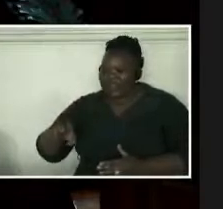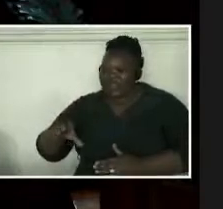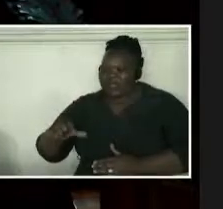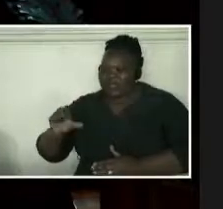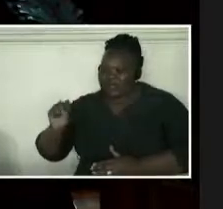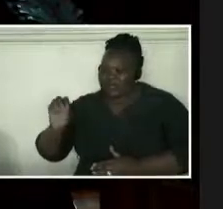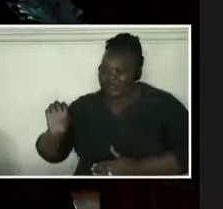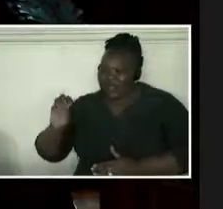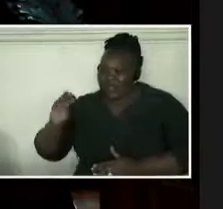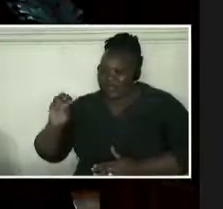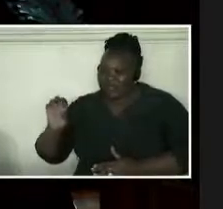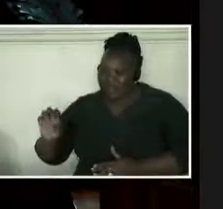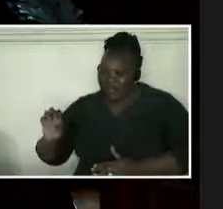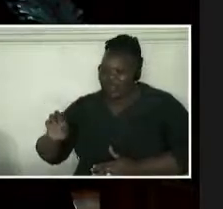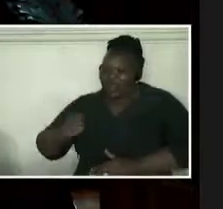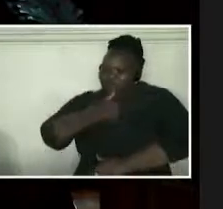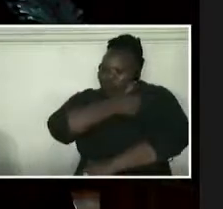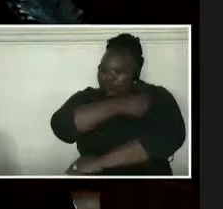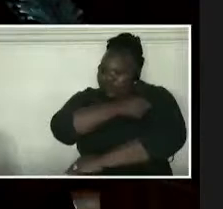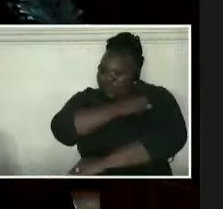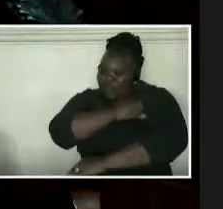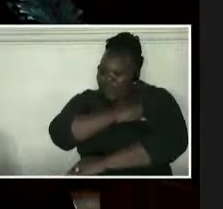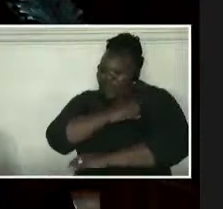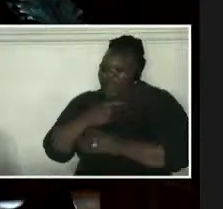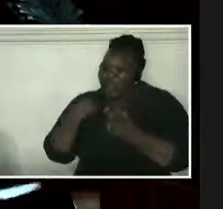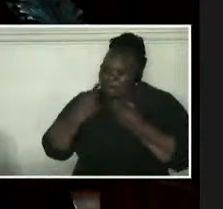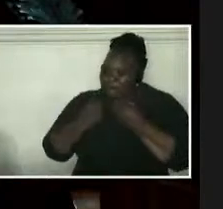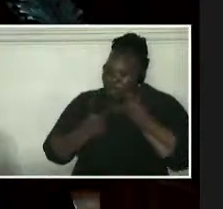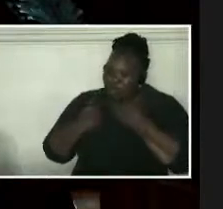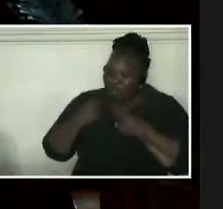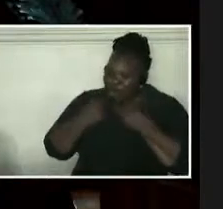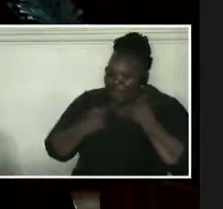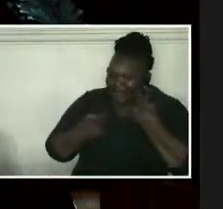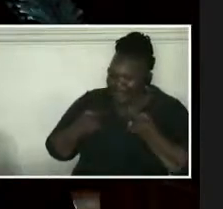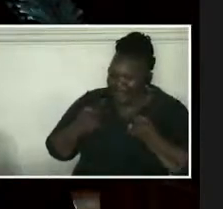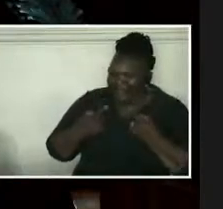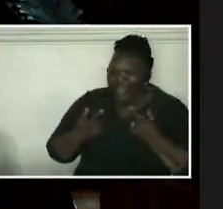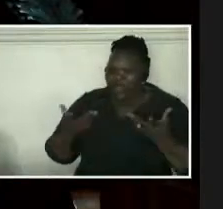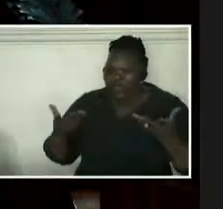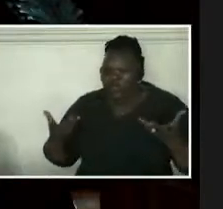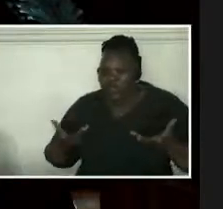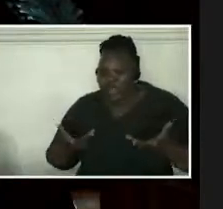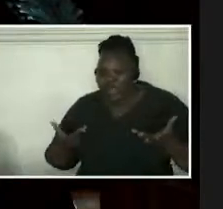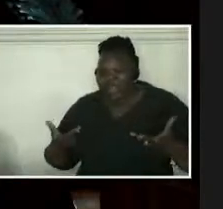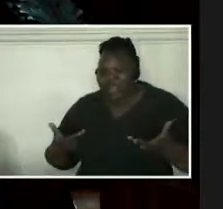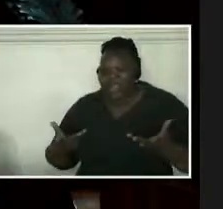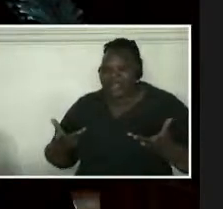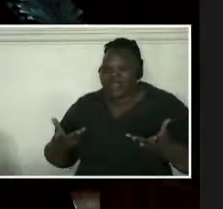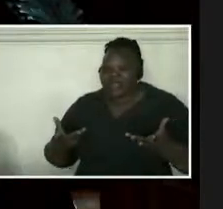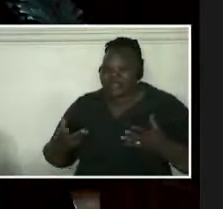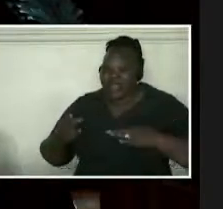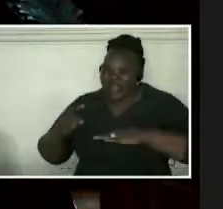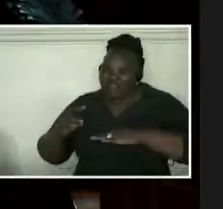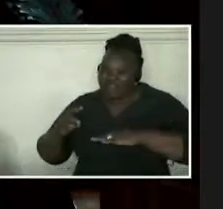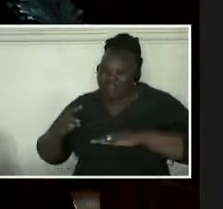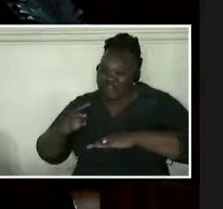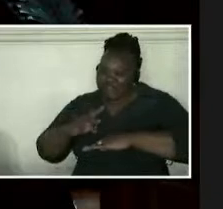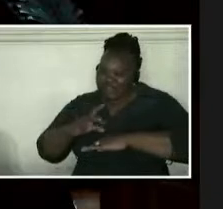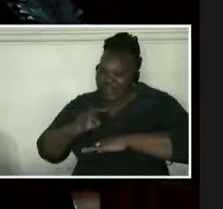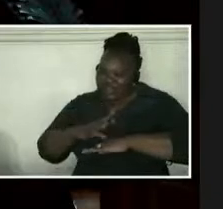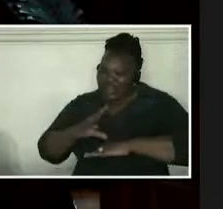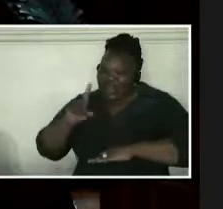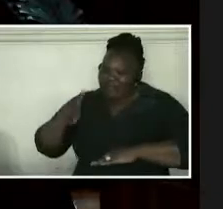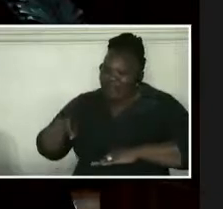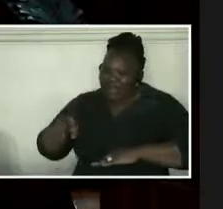we will ensure that should happen improved complaints management system members this is where we are advertising the numbers of all